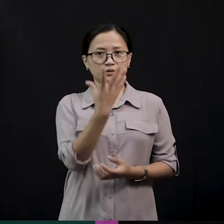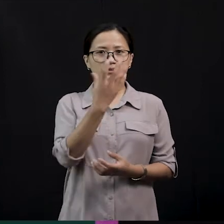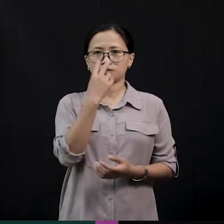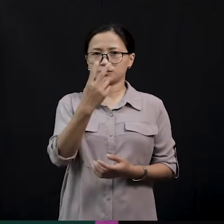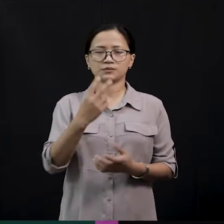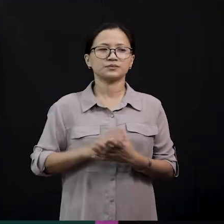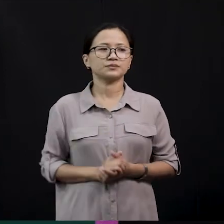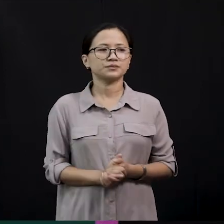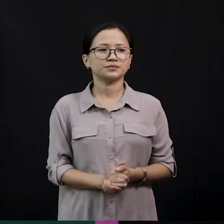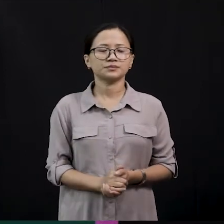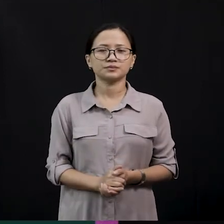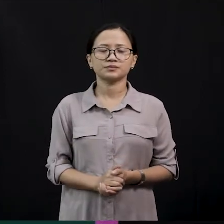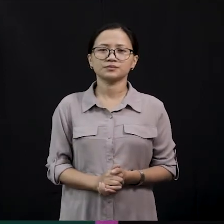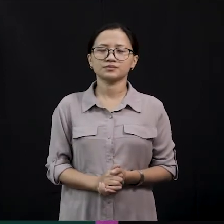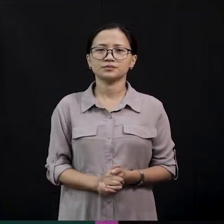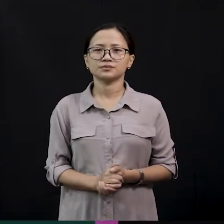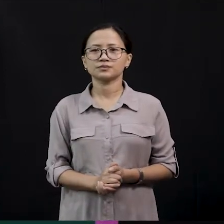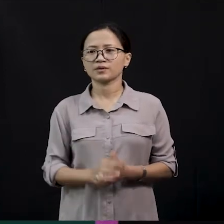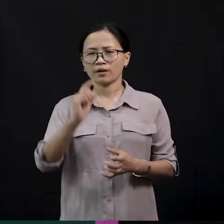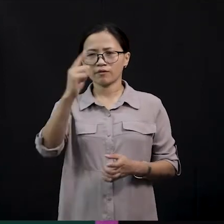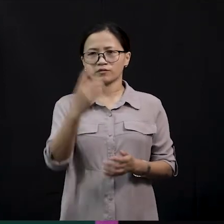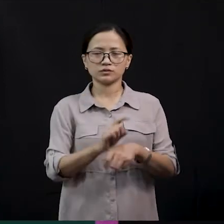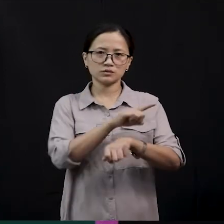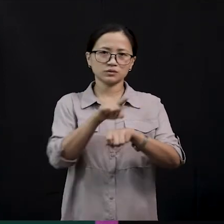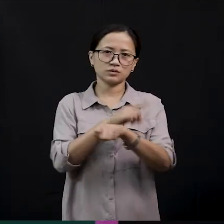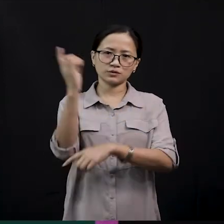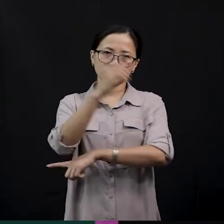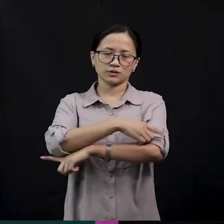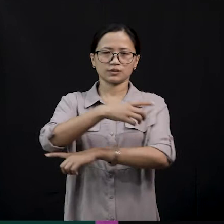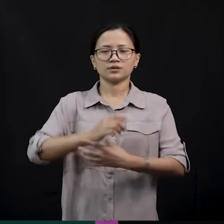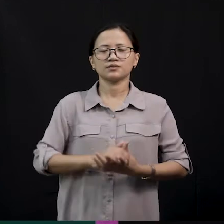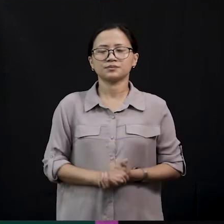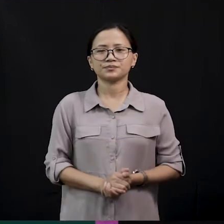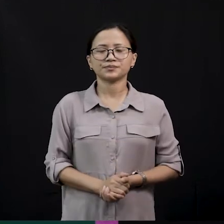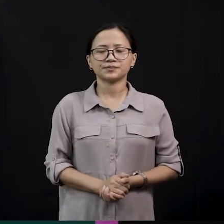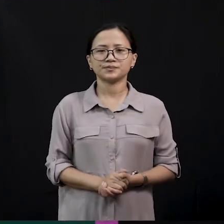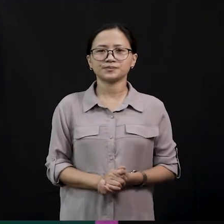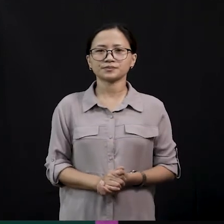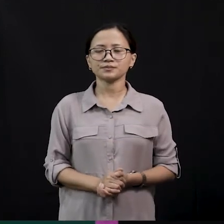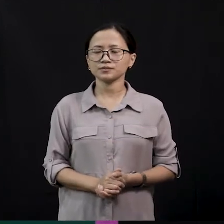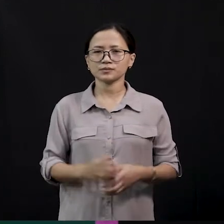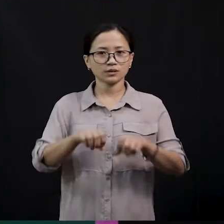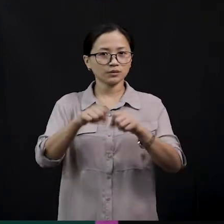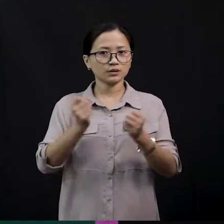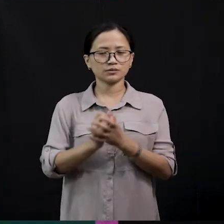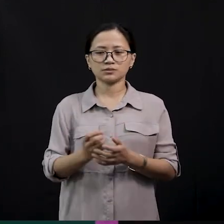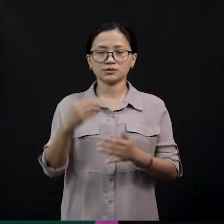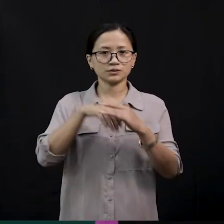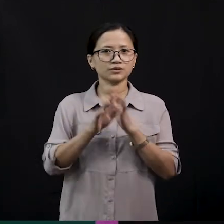we all know that morning is the first hour of the day. It is a day is break up